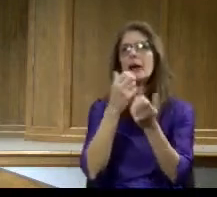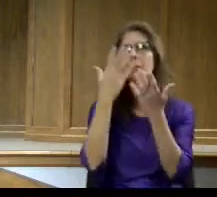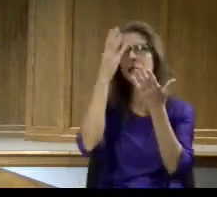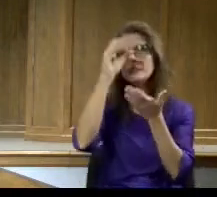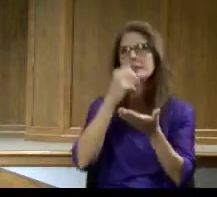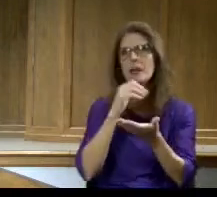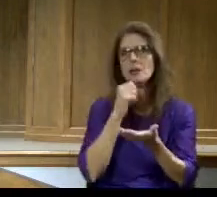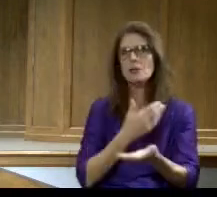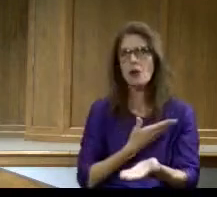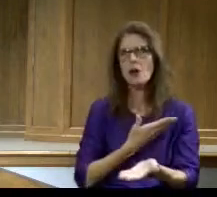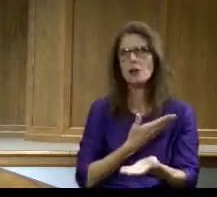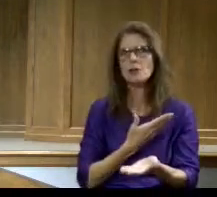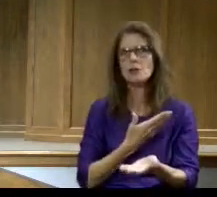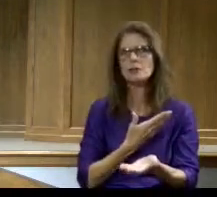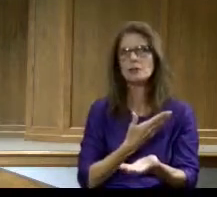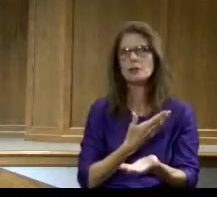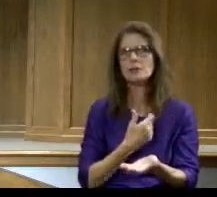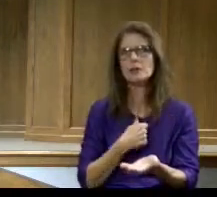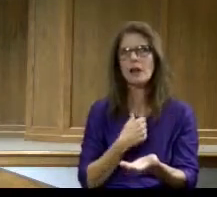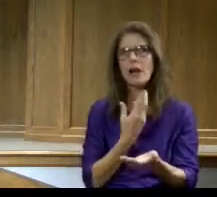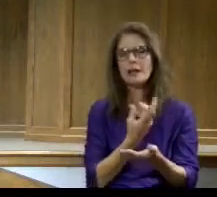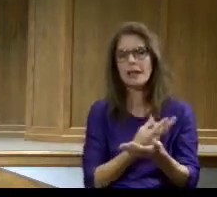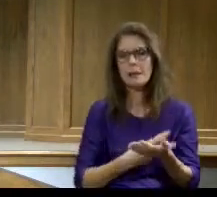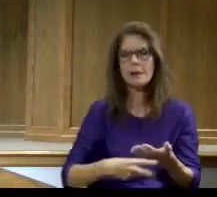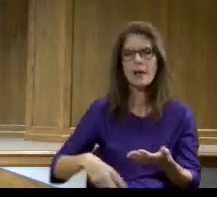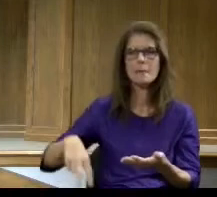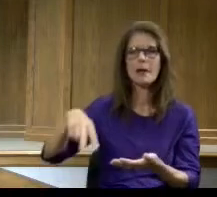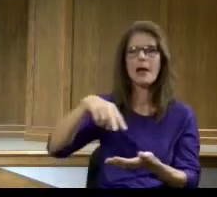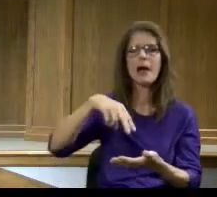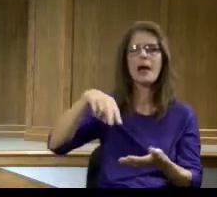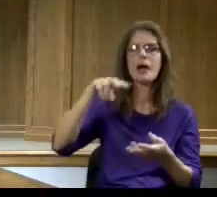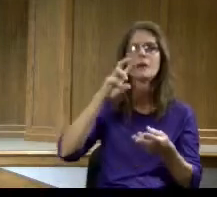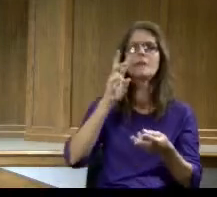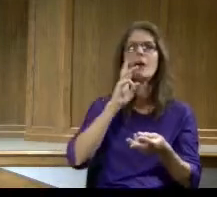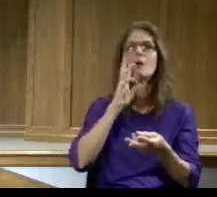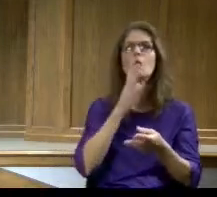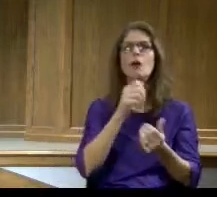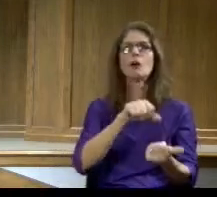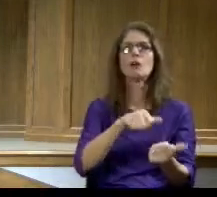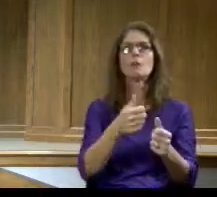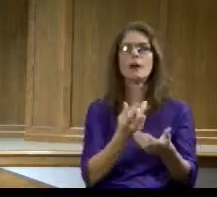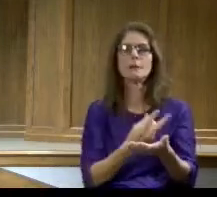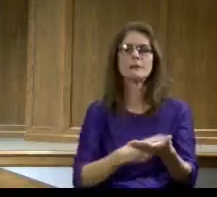In my baptism, I came up out of that water.